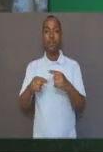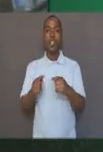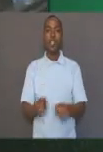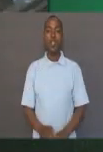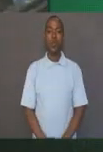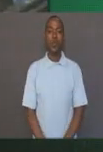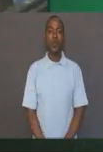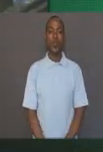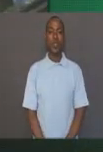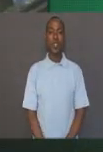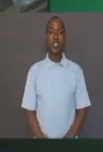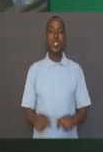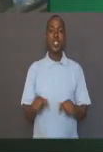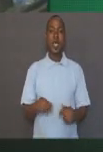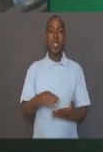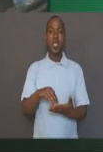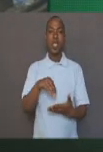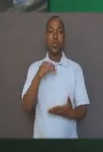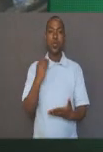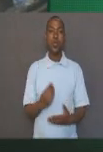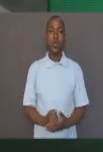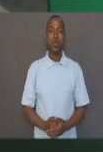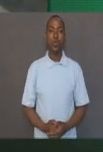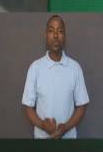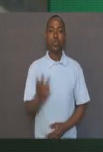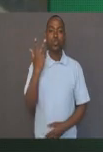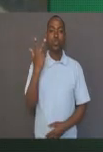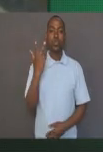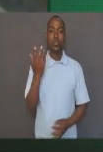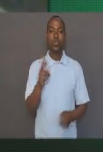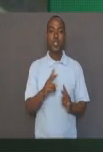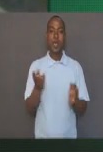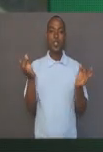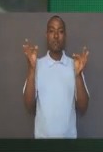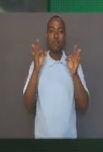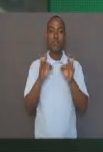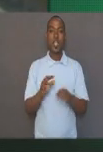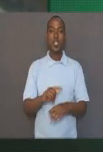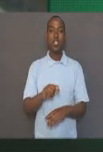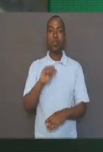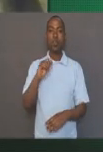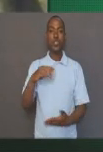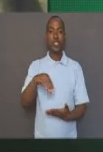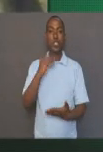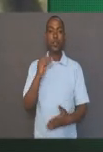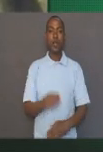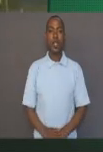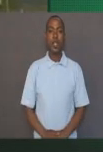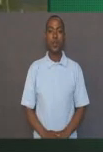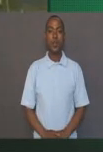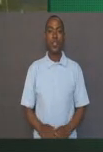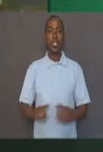We are going to learn about 3 important institutions today, beginning